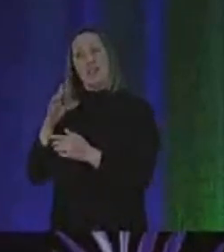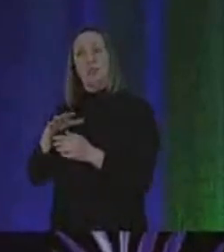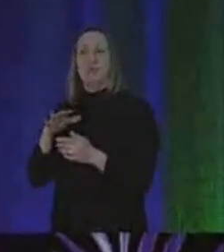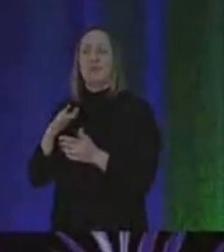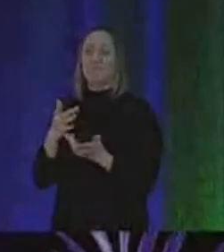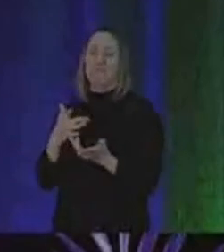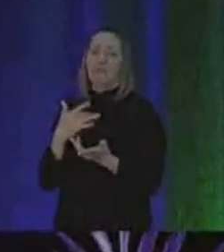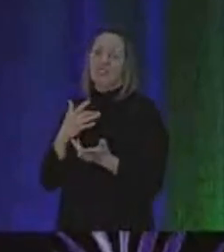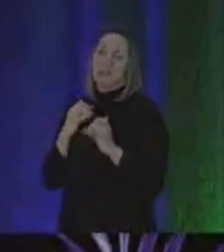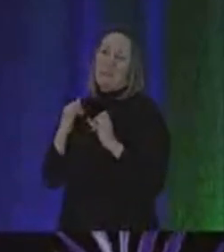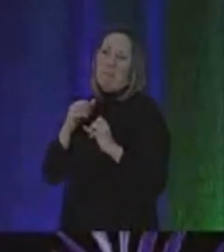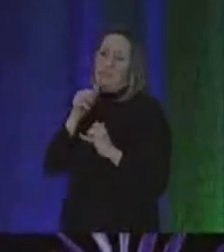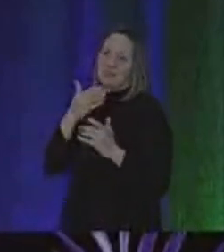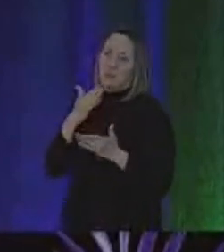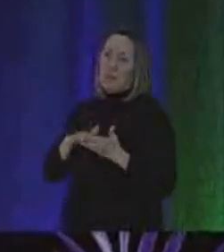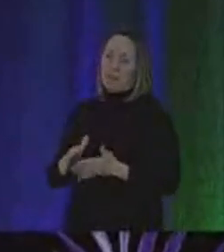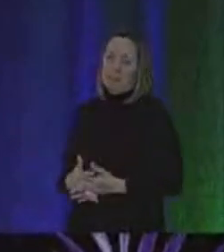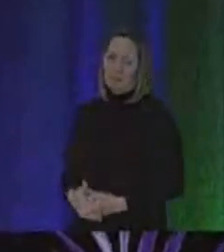bad.